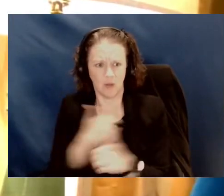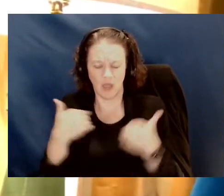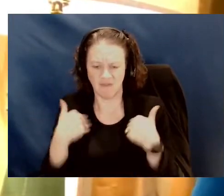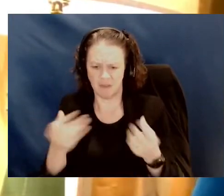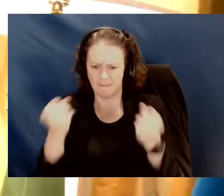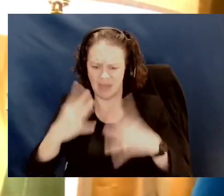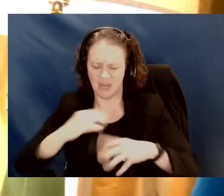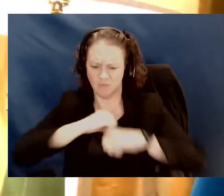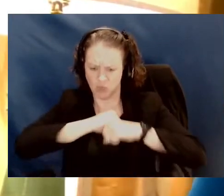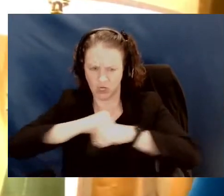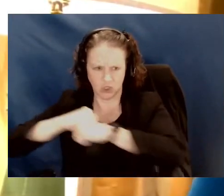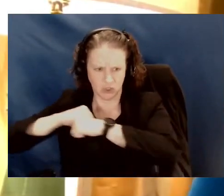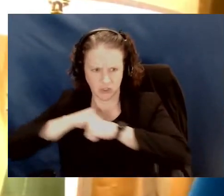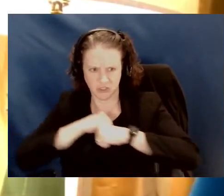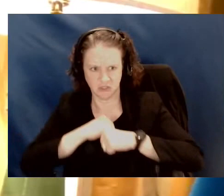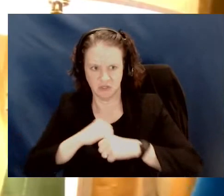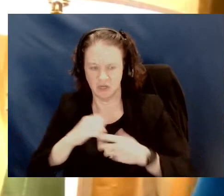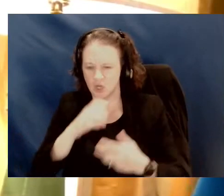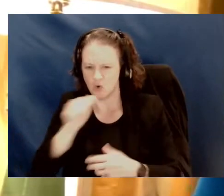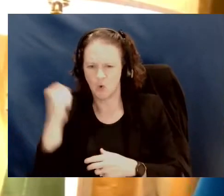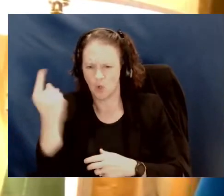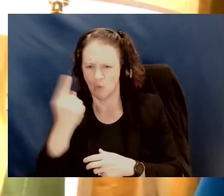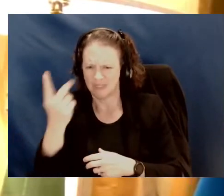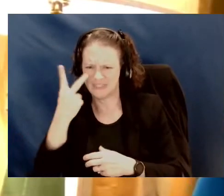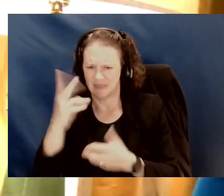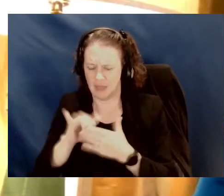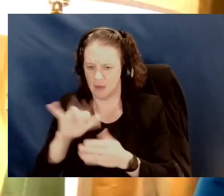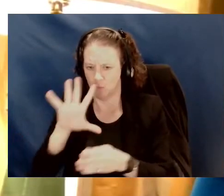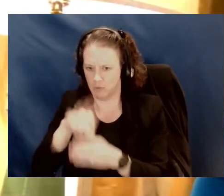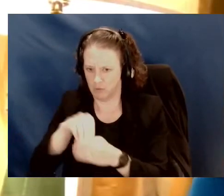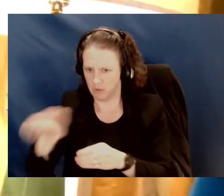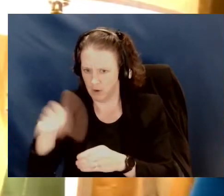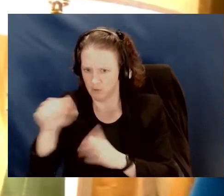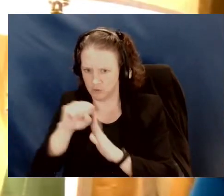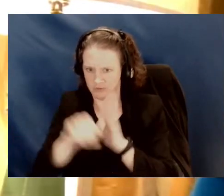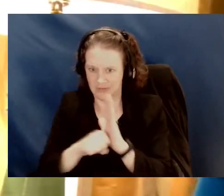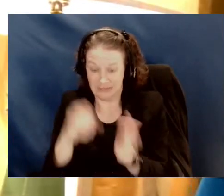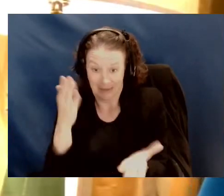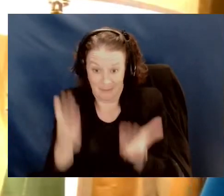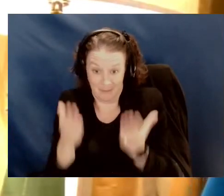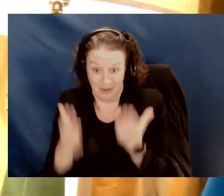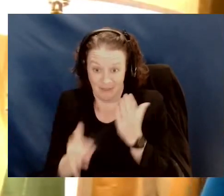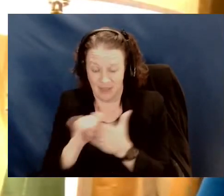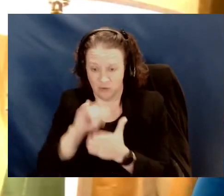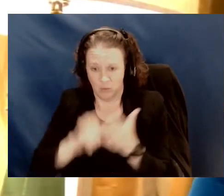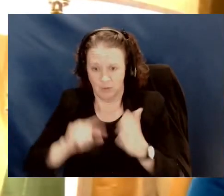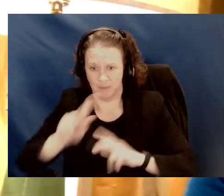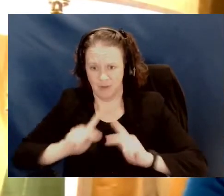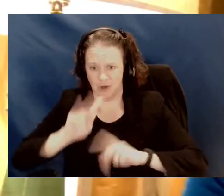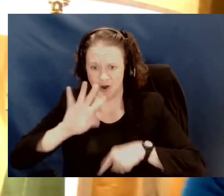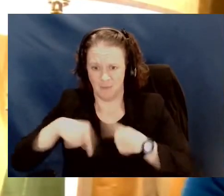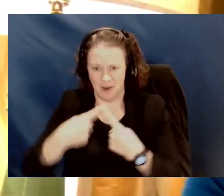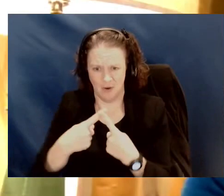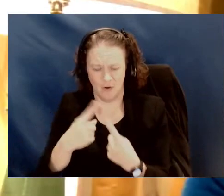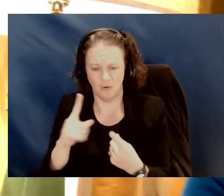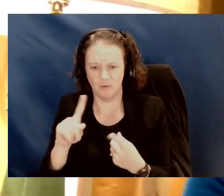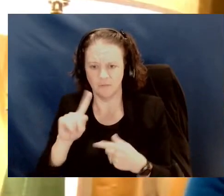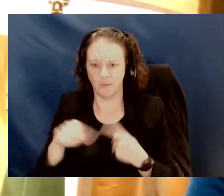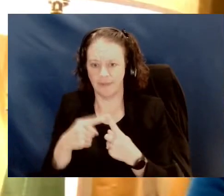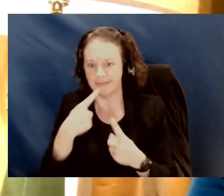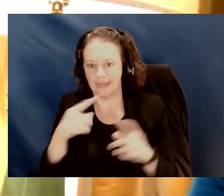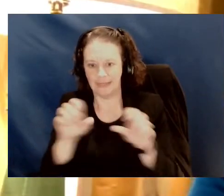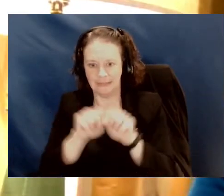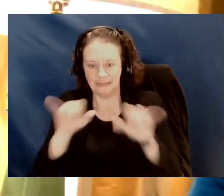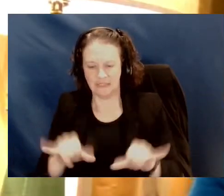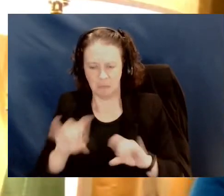place that you don't necessarily see in other states. That may be what people are referring to when they're saying that a system is rife